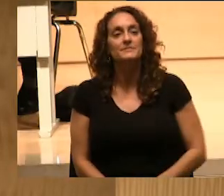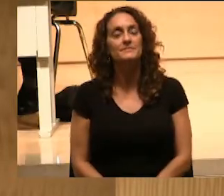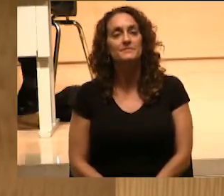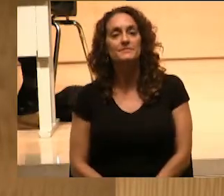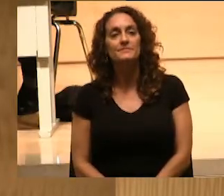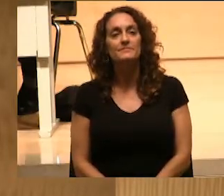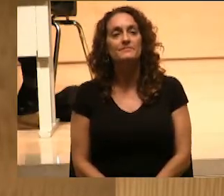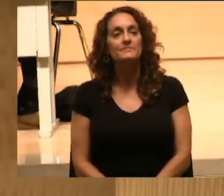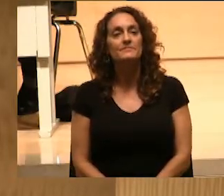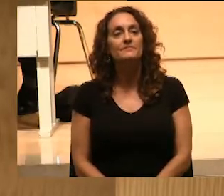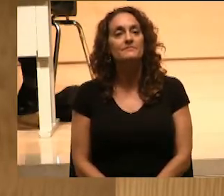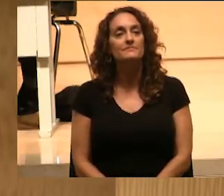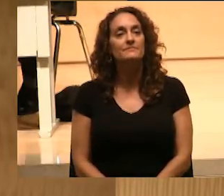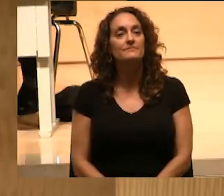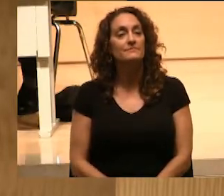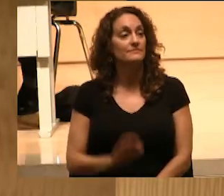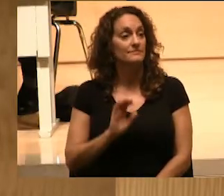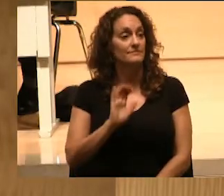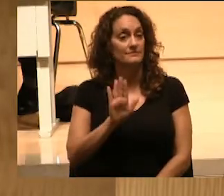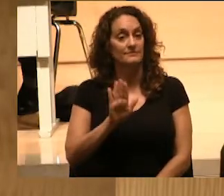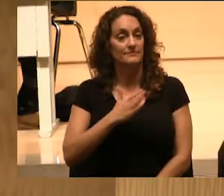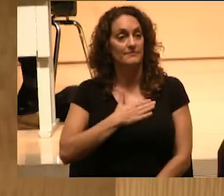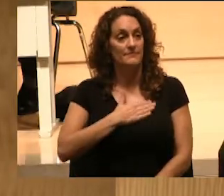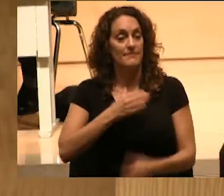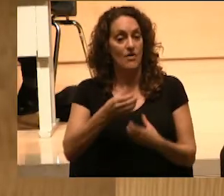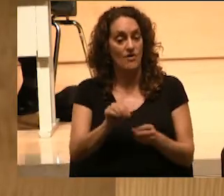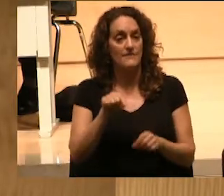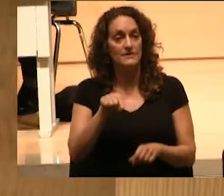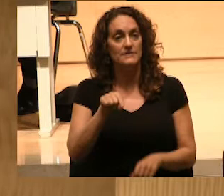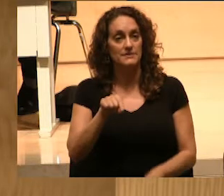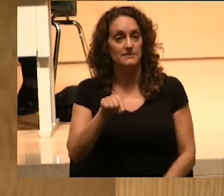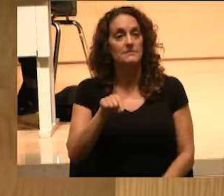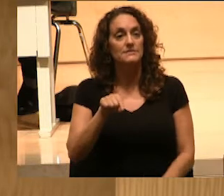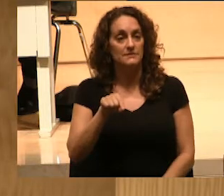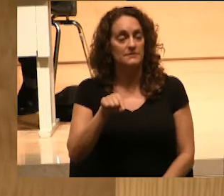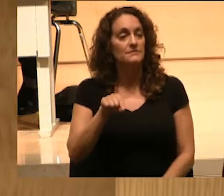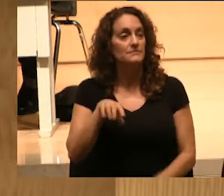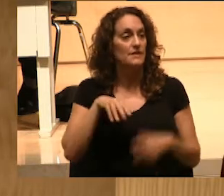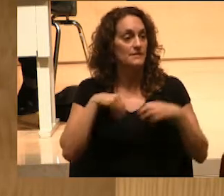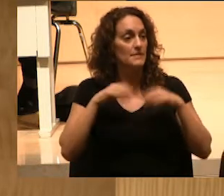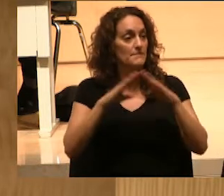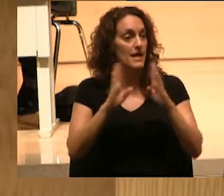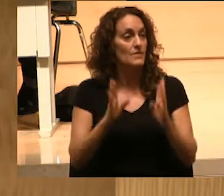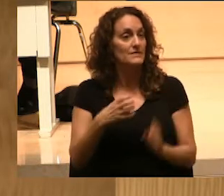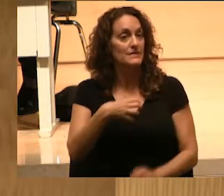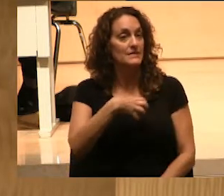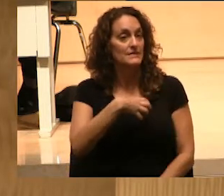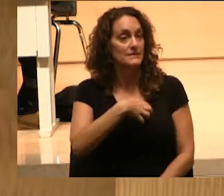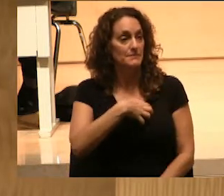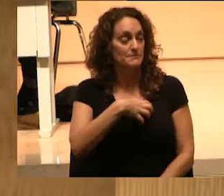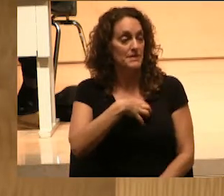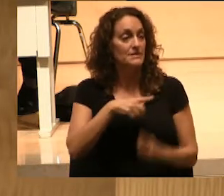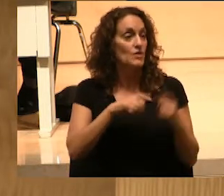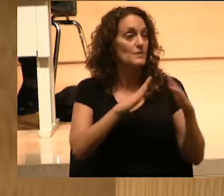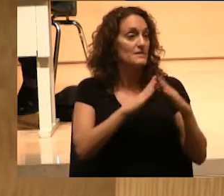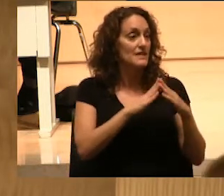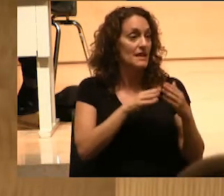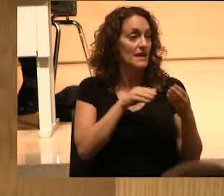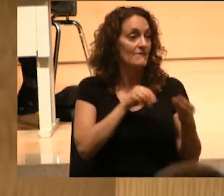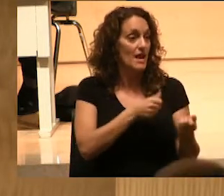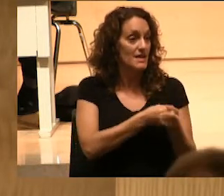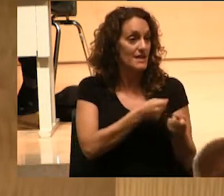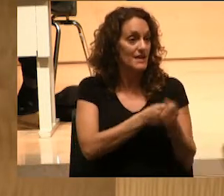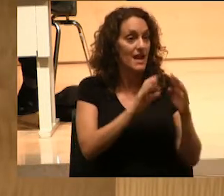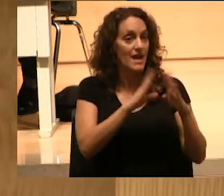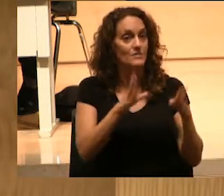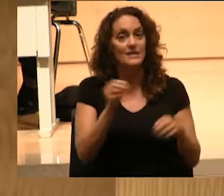go. Our office takes housing complaints quite frequently from both city-funded housing